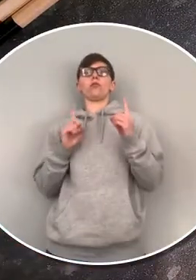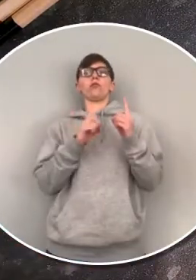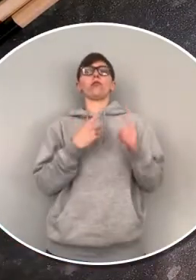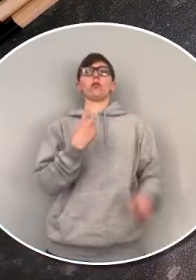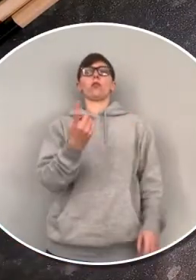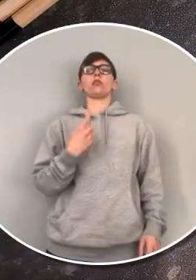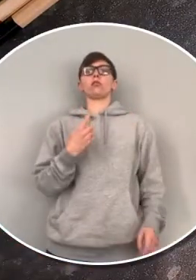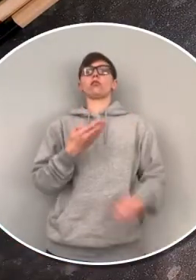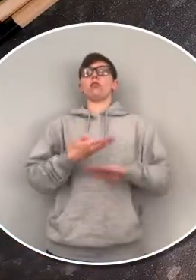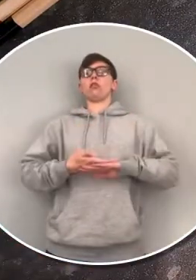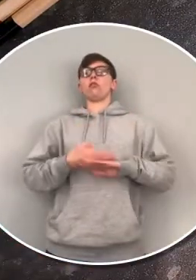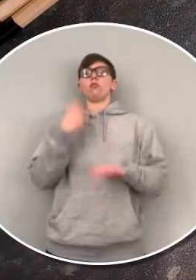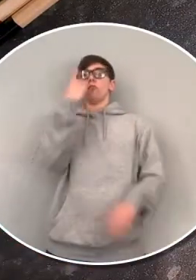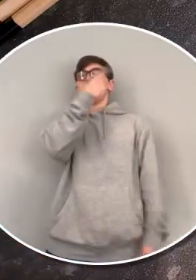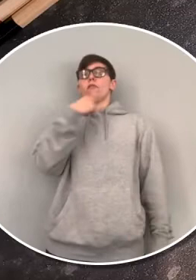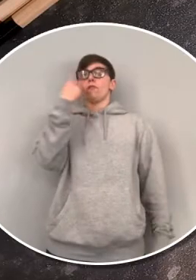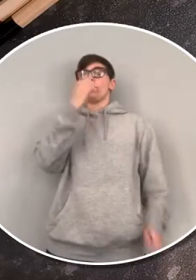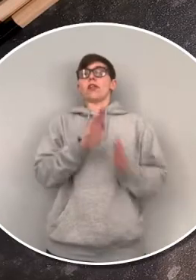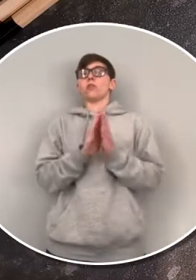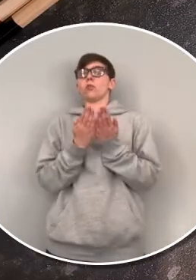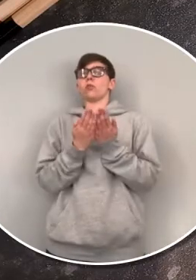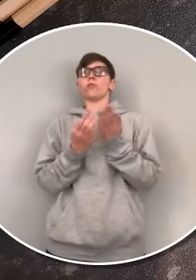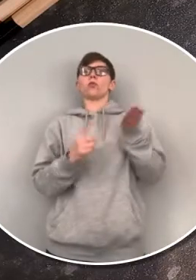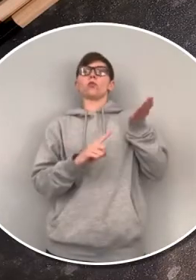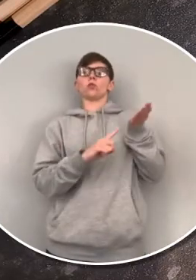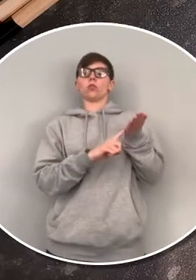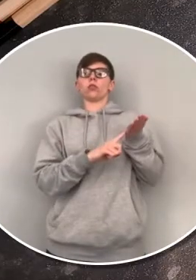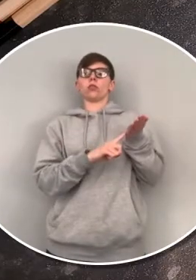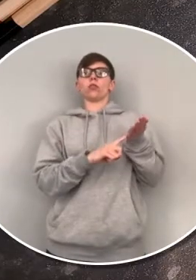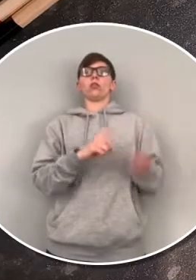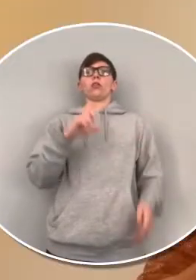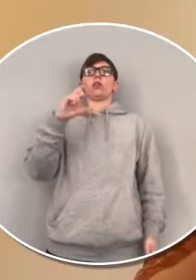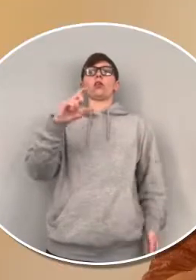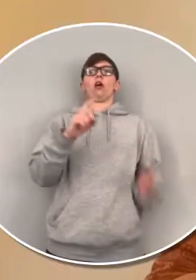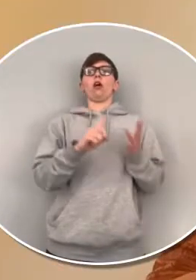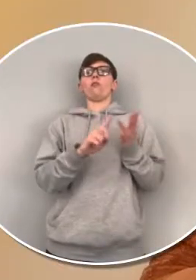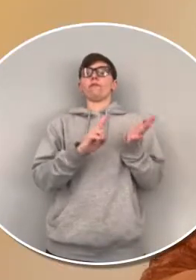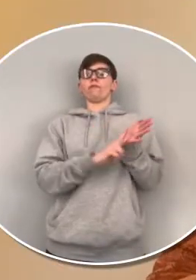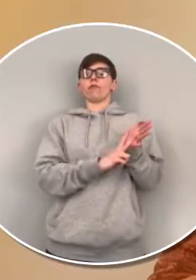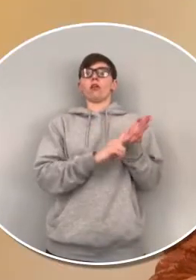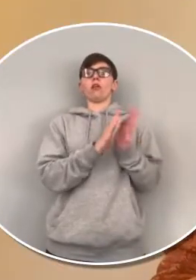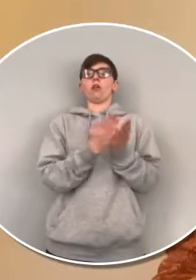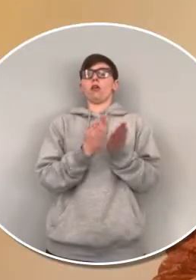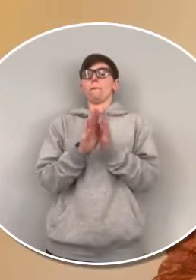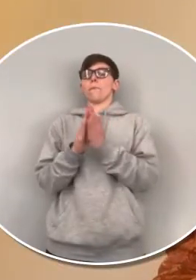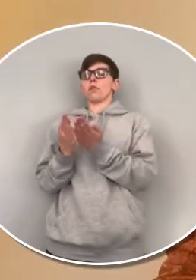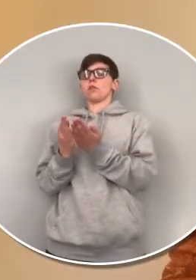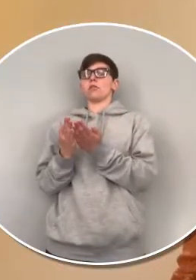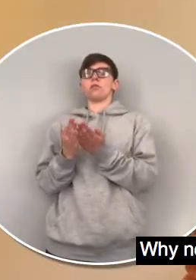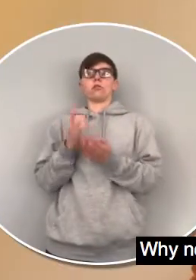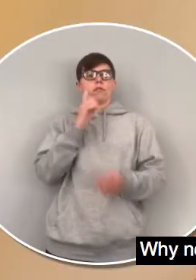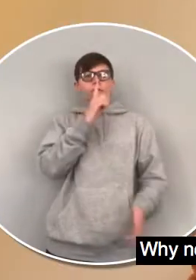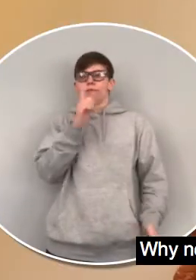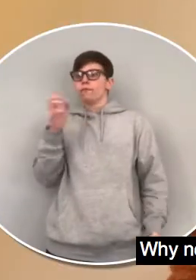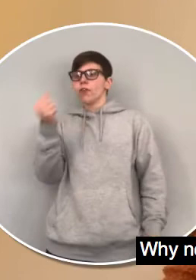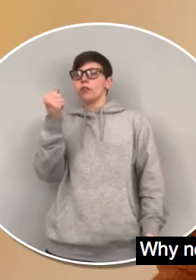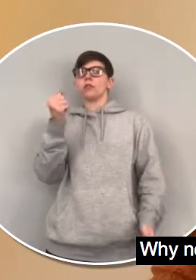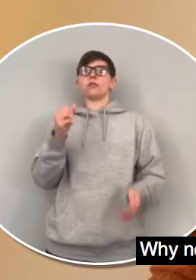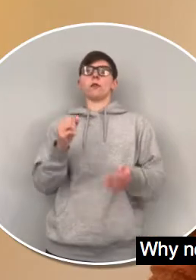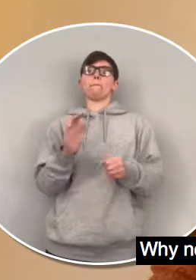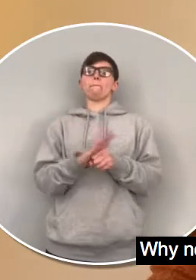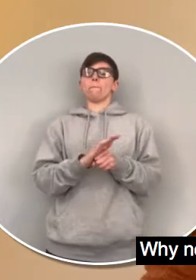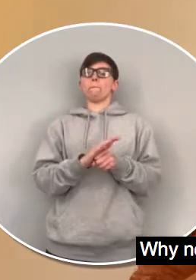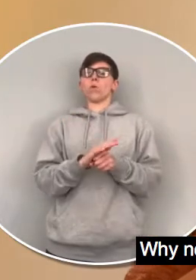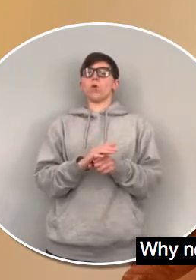rainbow, maybe, or something else, whatever you've got around the house. Now you've finished making your bookmark, why not follow